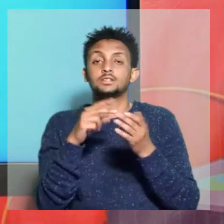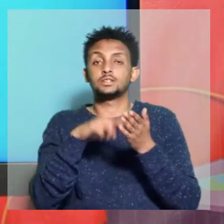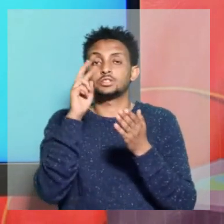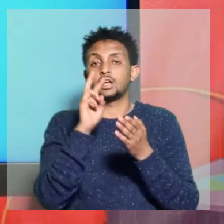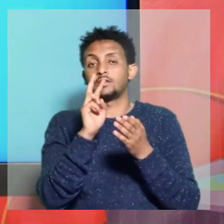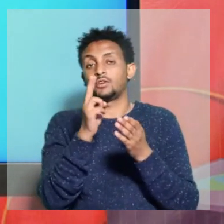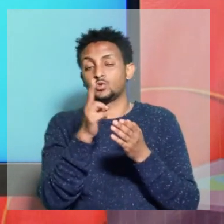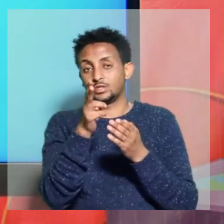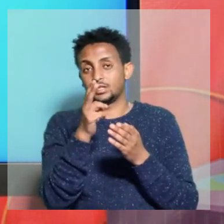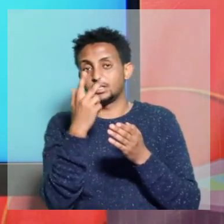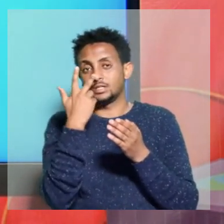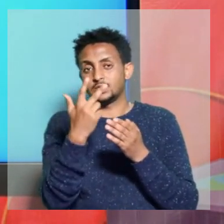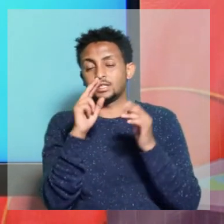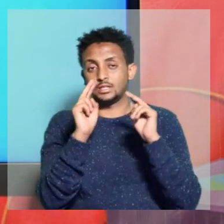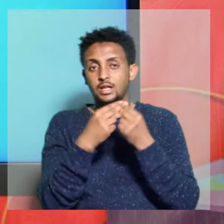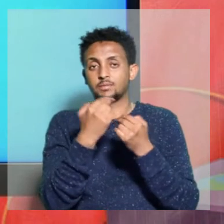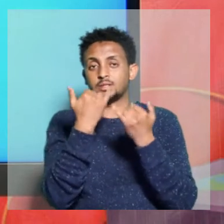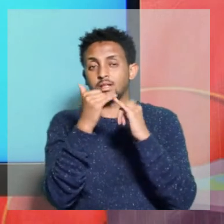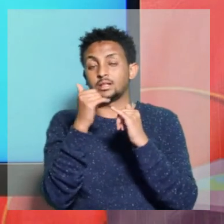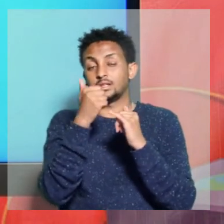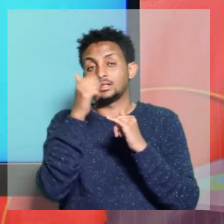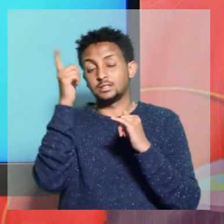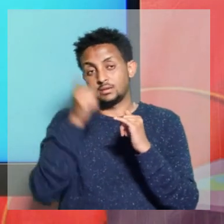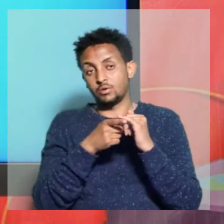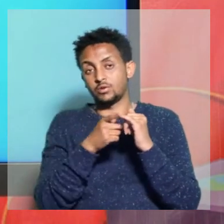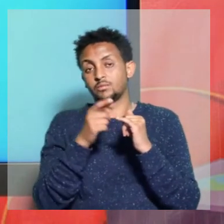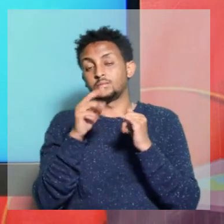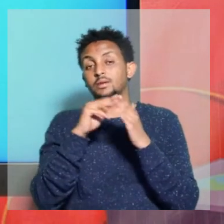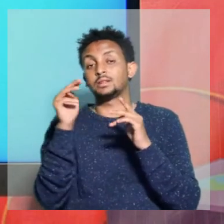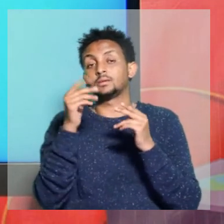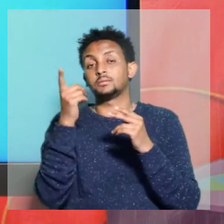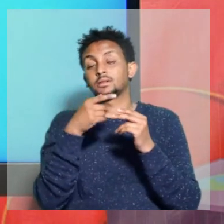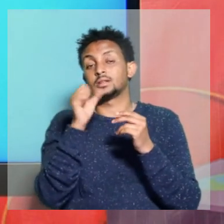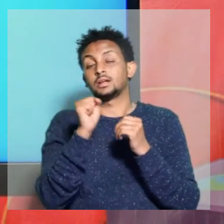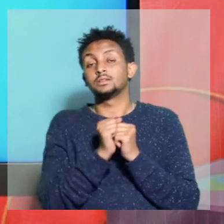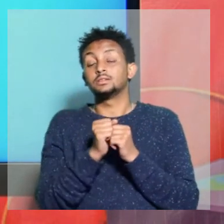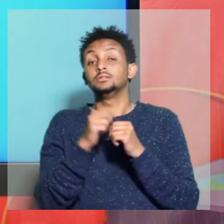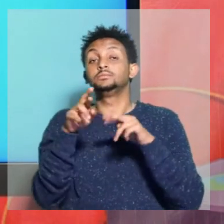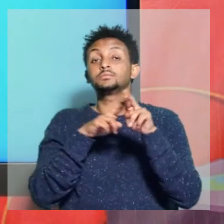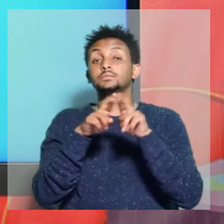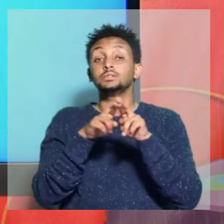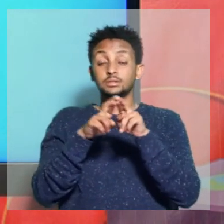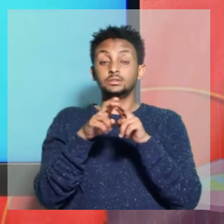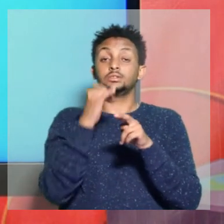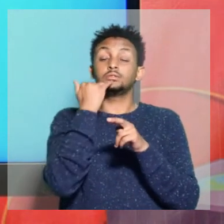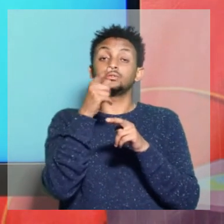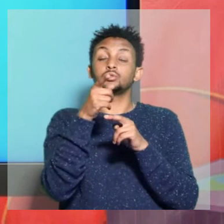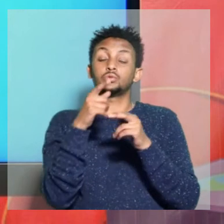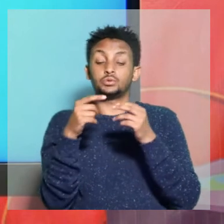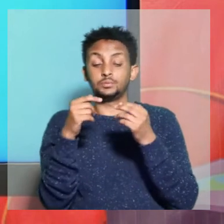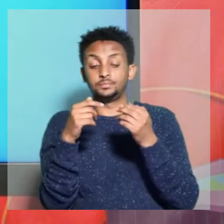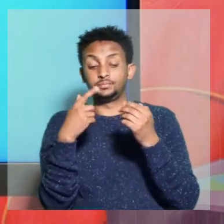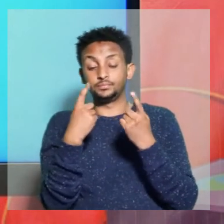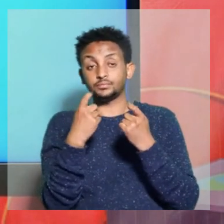initial velocity 3 times 10 to the power of 3 meters per second, okay, relative to the Earth. If its engine is